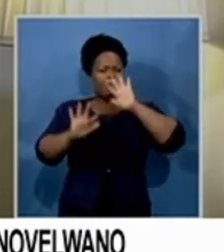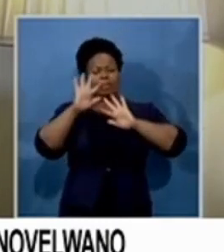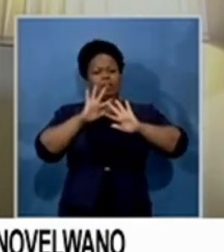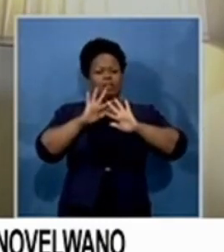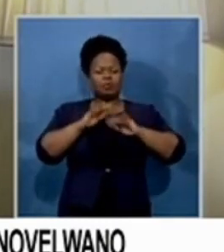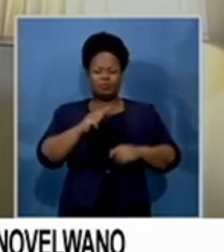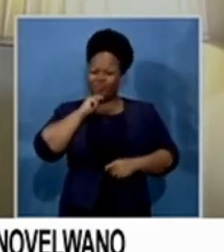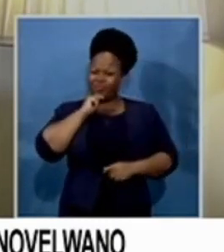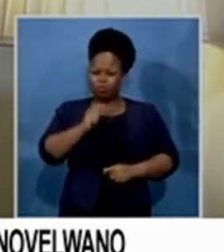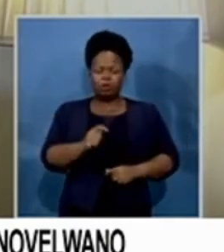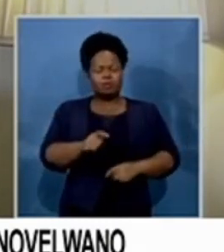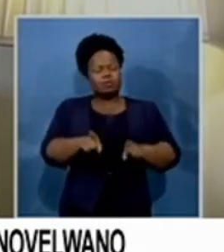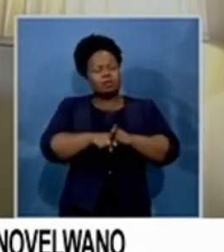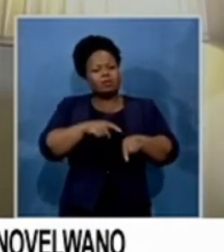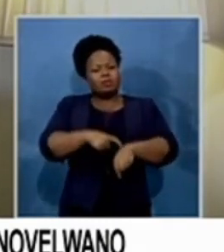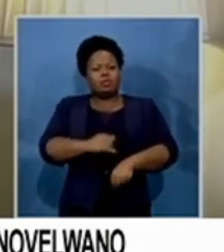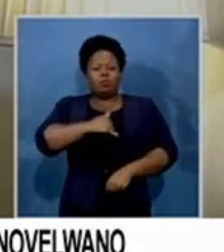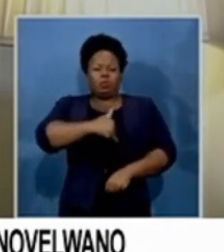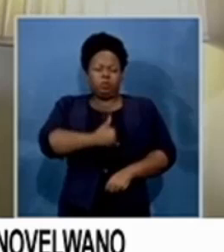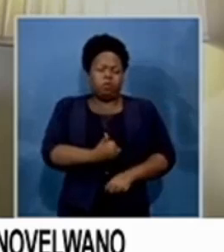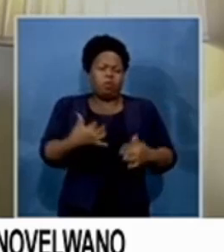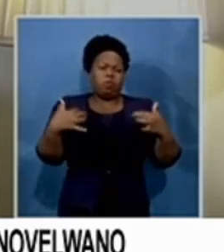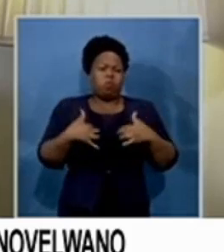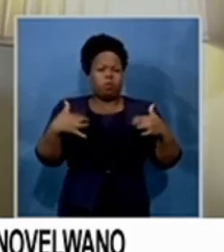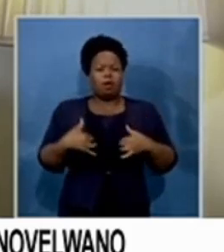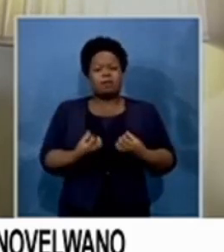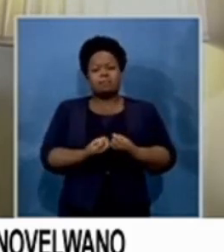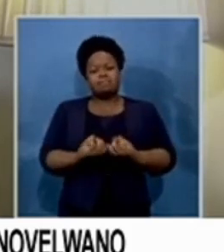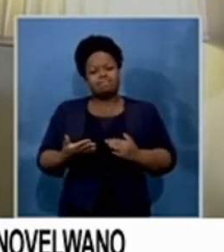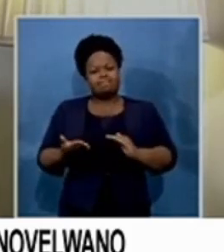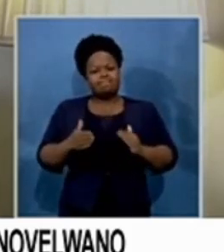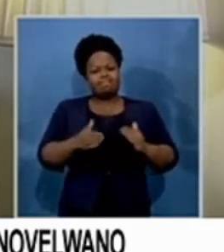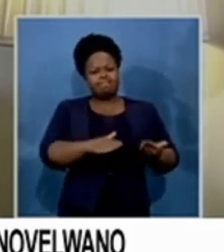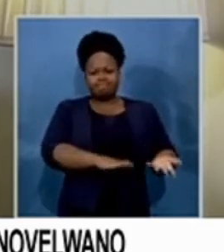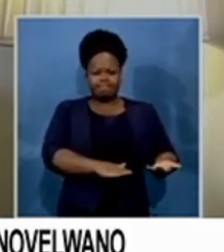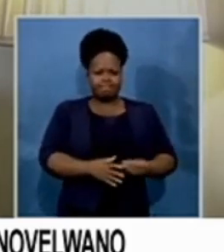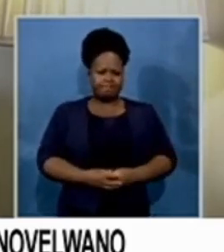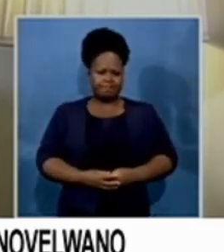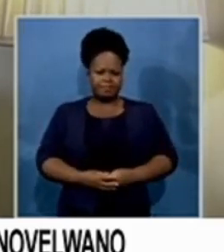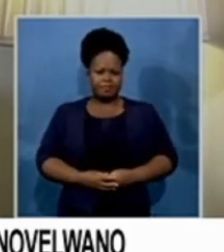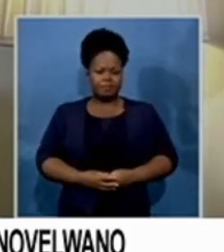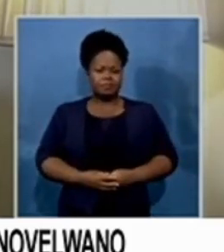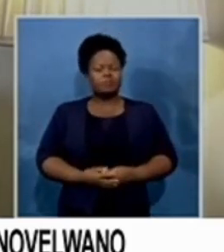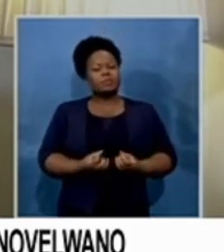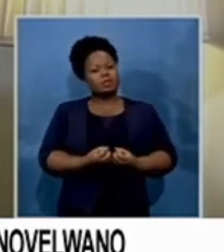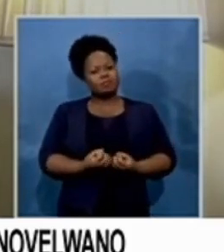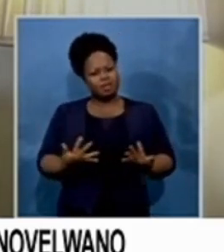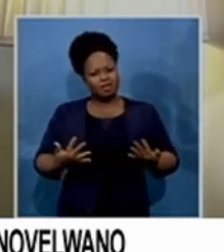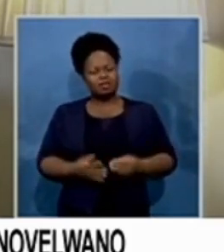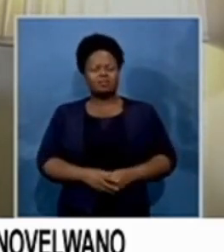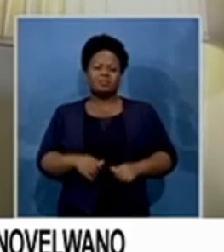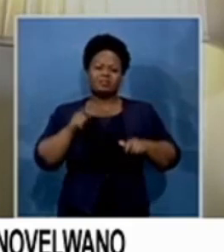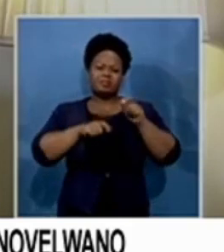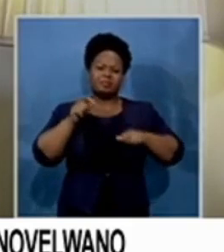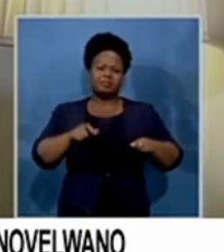also been a year of great pain, worry and loss. Many people have been called upon to